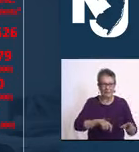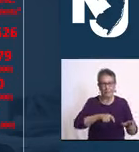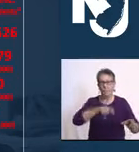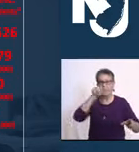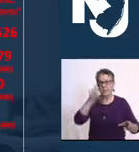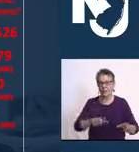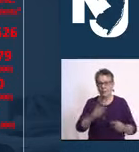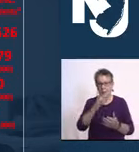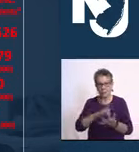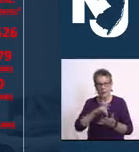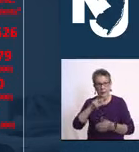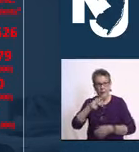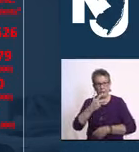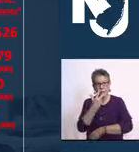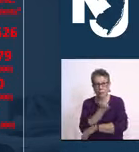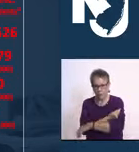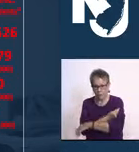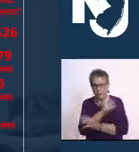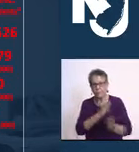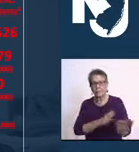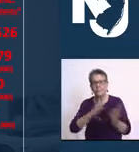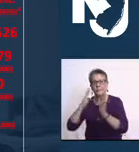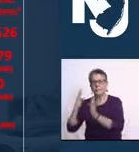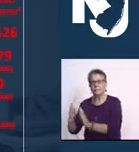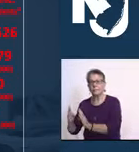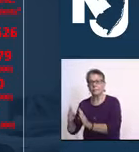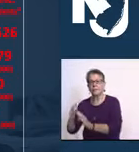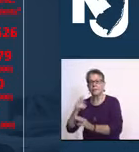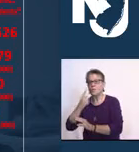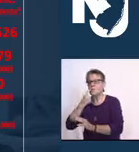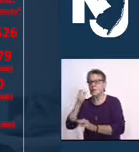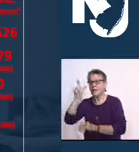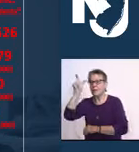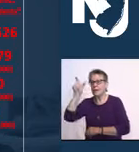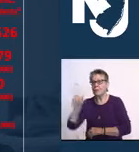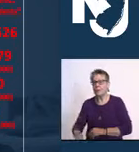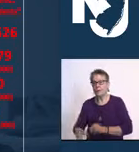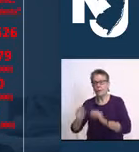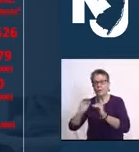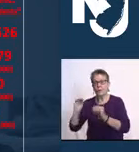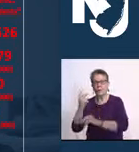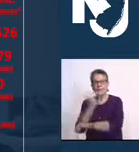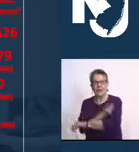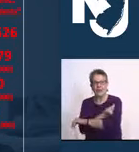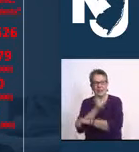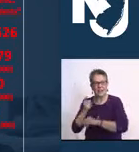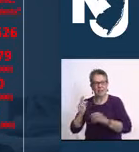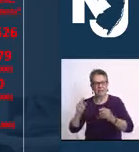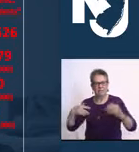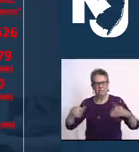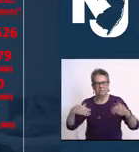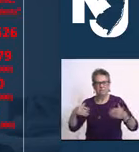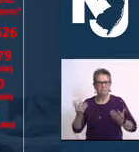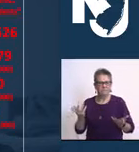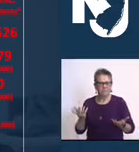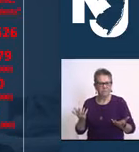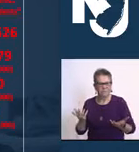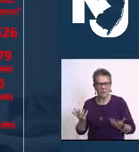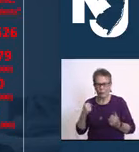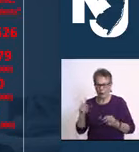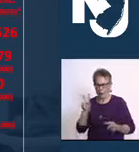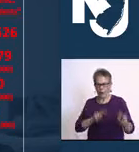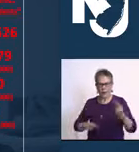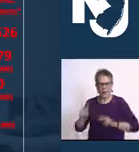completely unvaccinated. Again, this makes the case pretty clear as well, as the numbers of those who have received their boosters